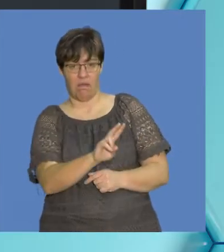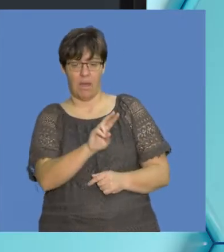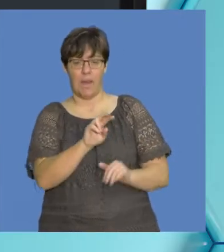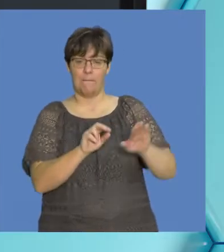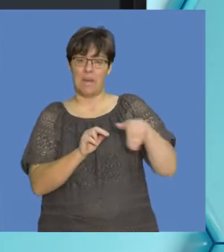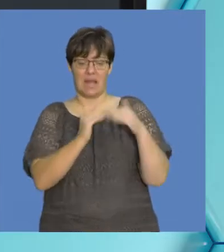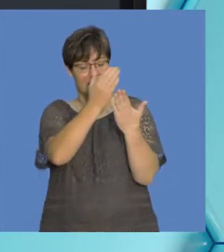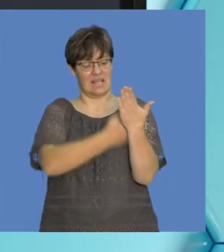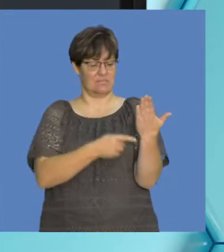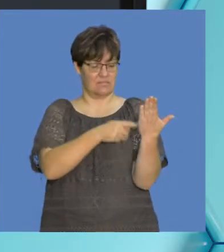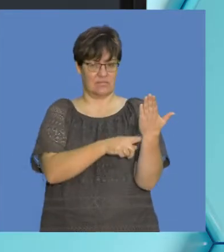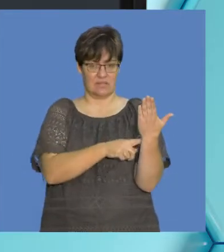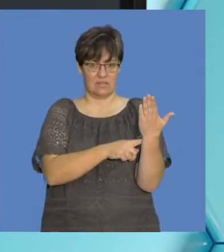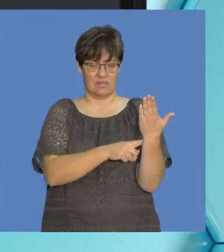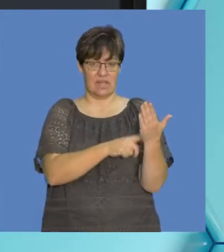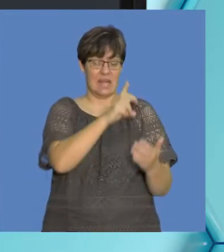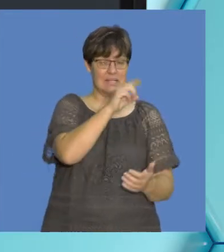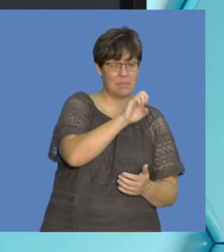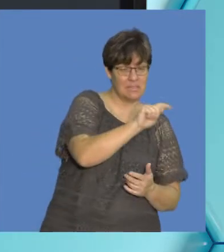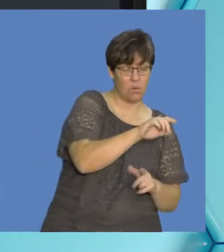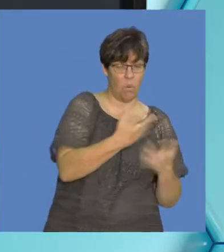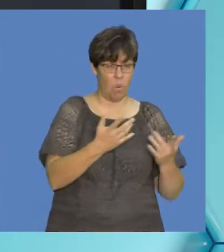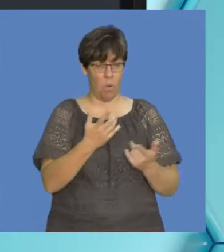bank statement? A debit or a credit?